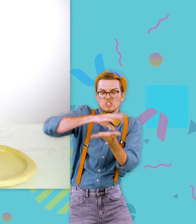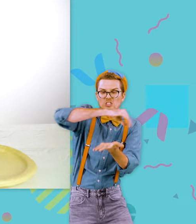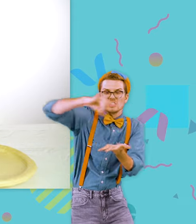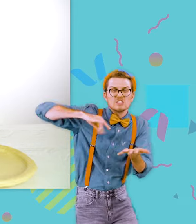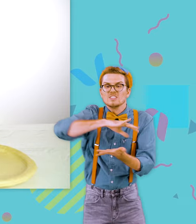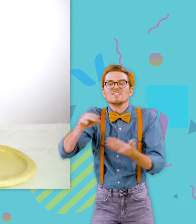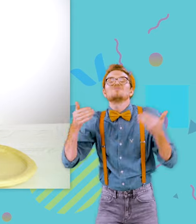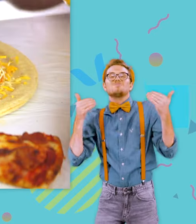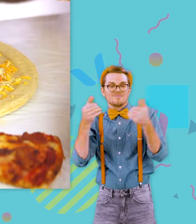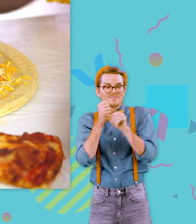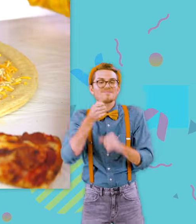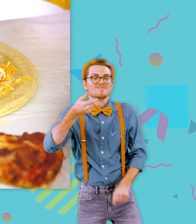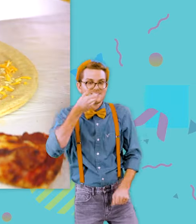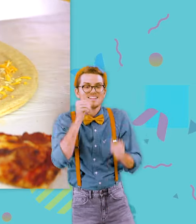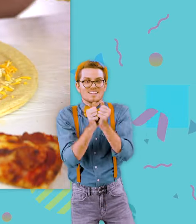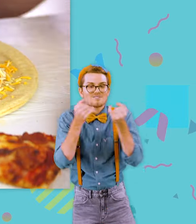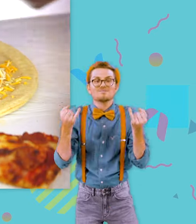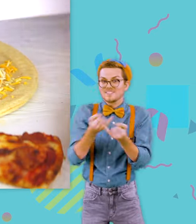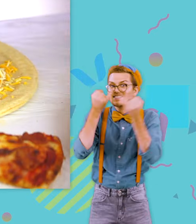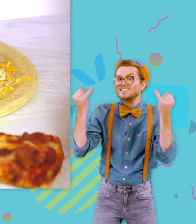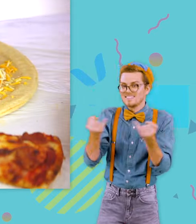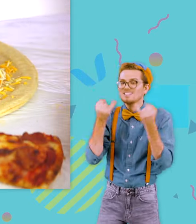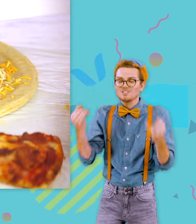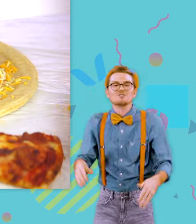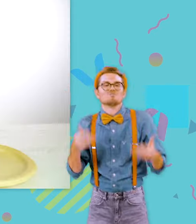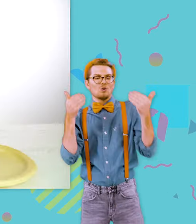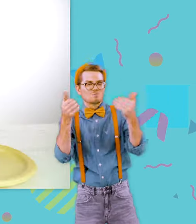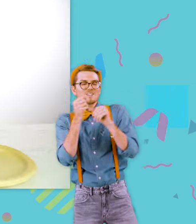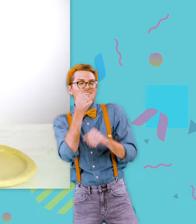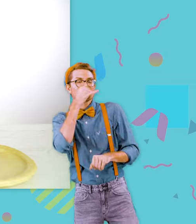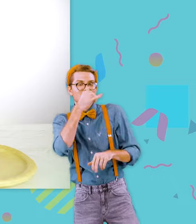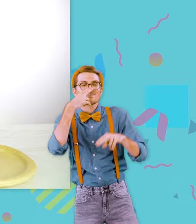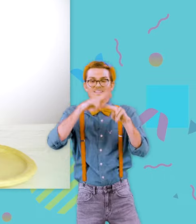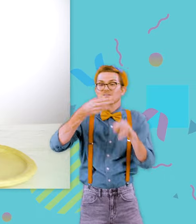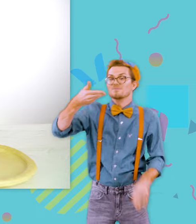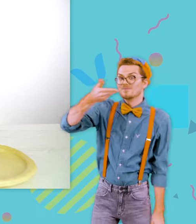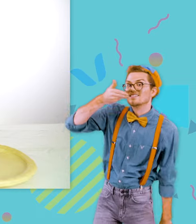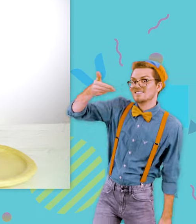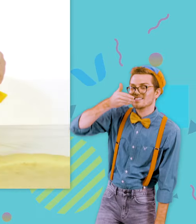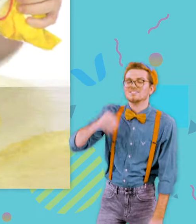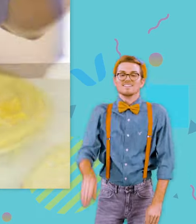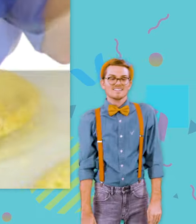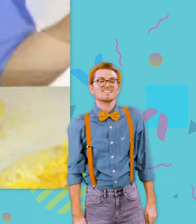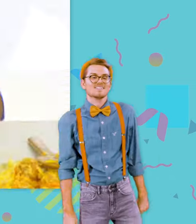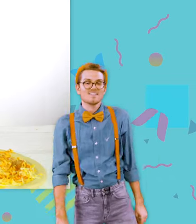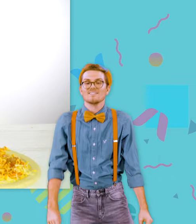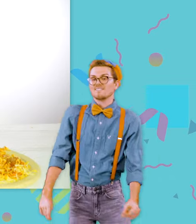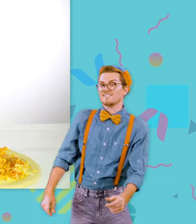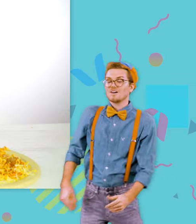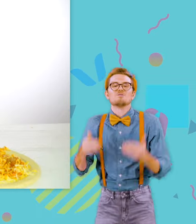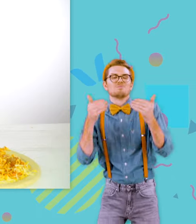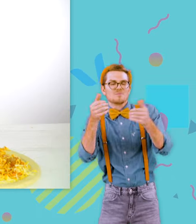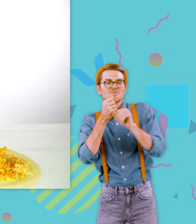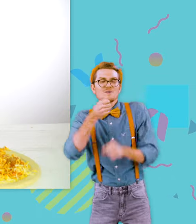cheese. Let's make a pizza with spaghetti. Let's make a funny fun pizza. Let's